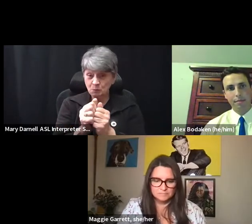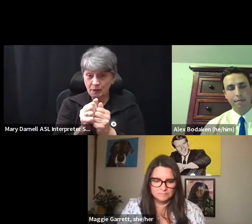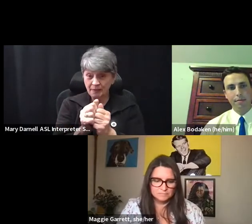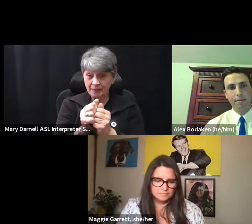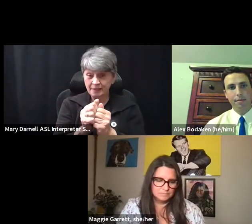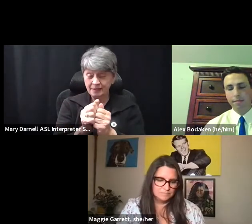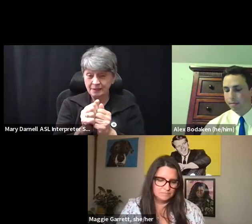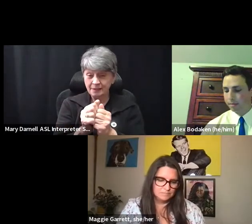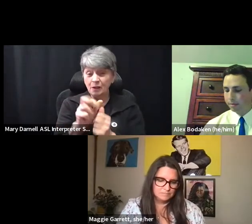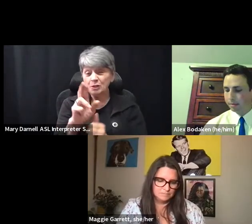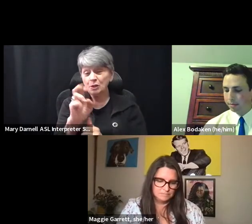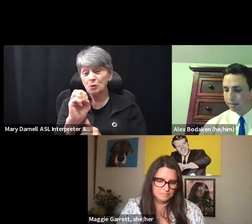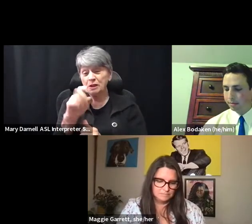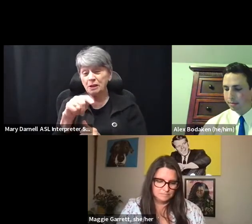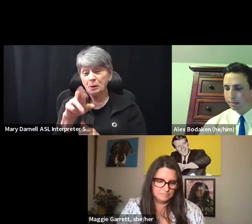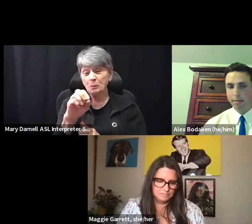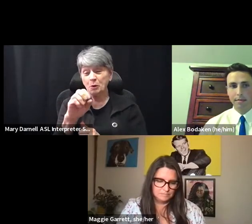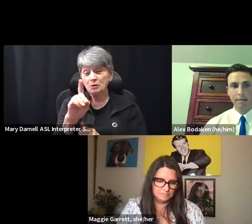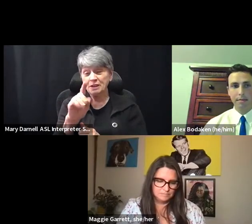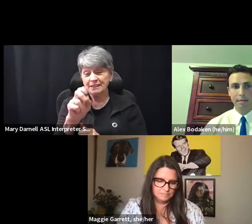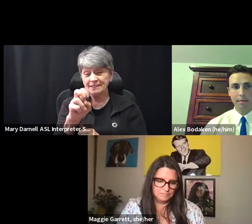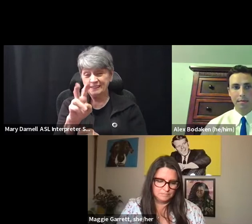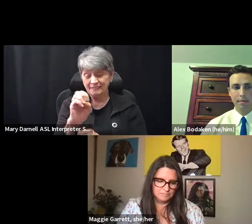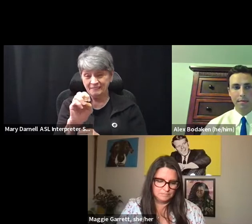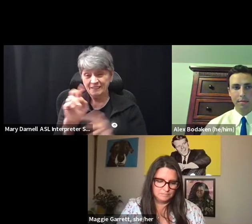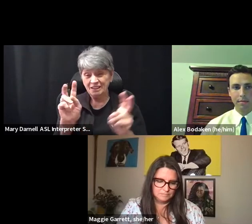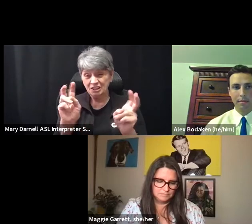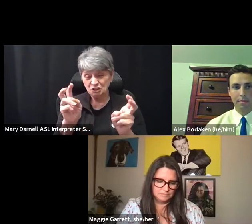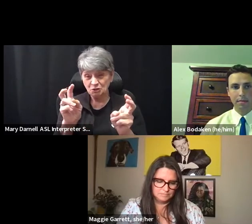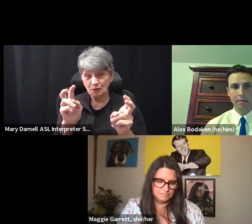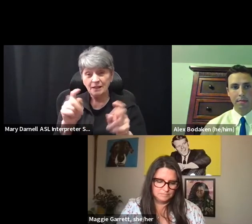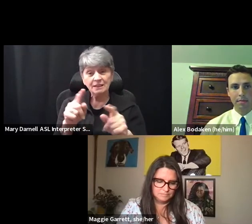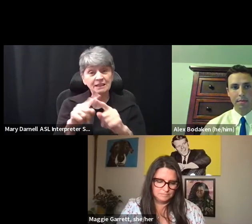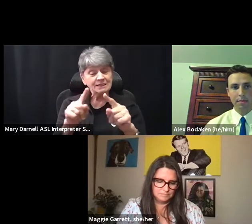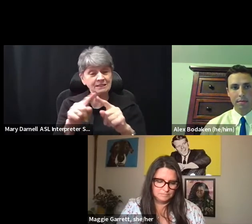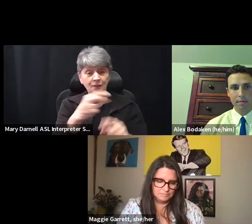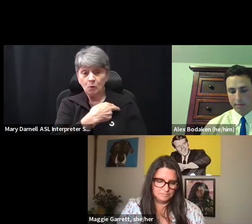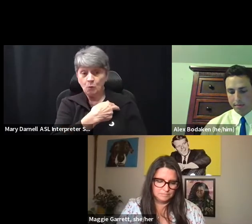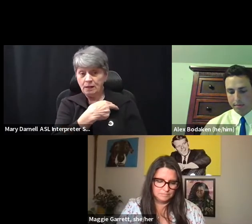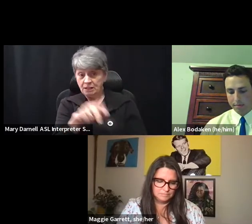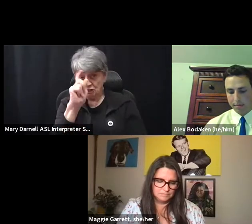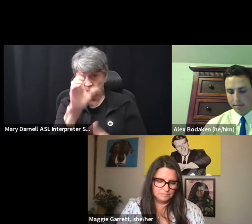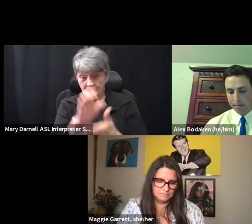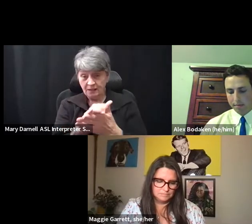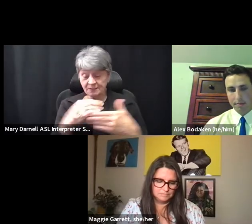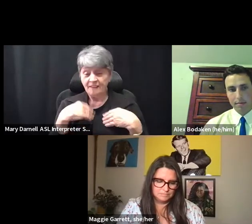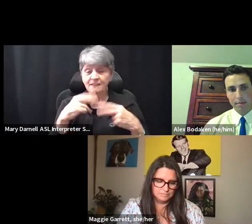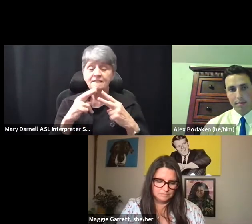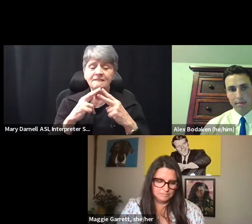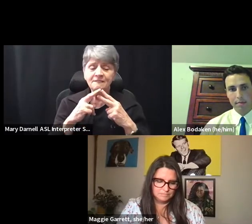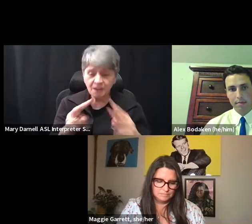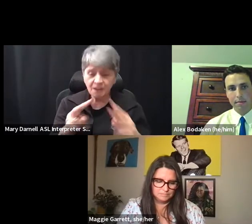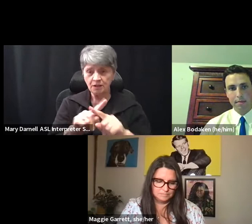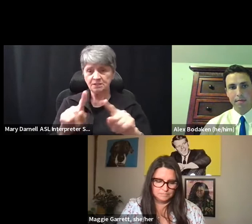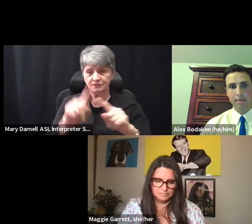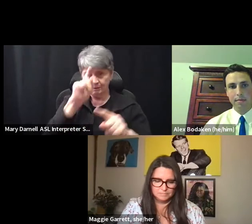forward, different religions, and I think we're becoming more aware of this. Different religious beliefs have very different views on abortion and religious freedom.